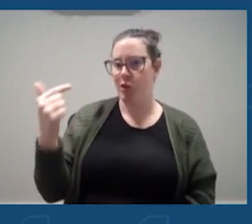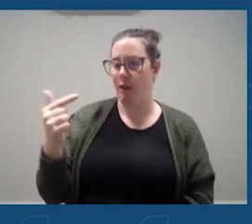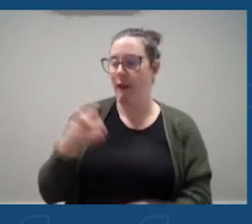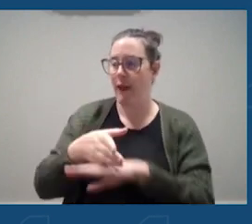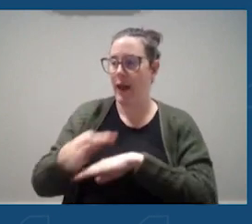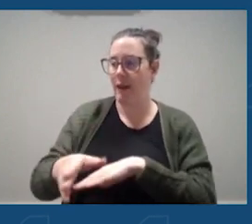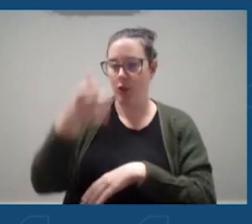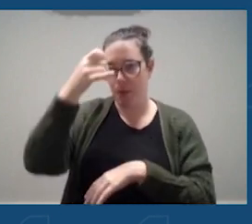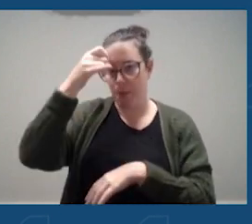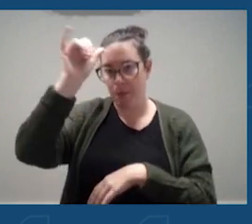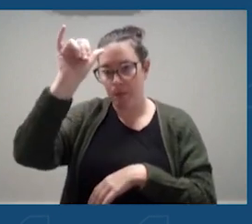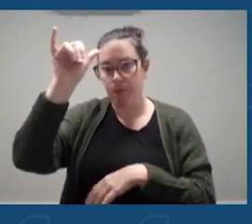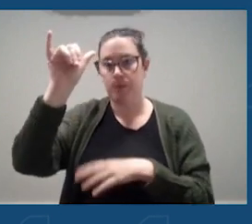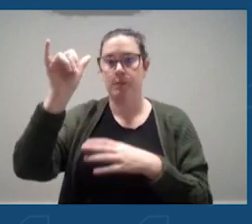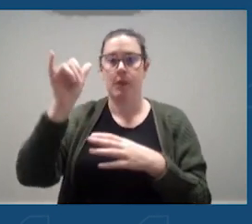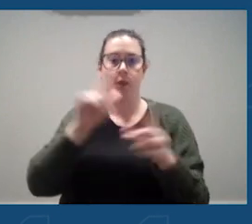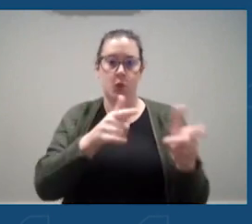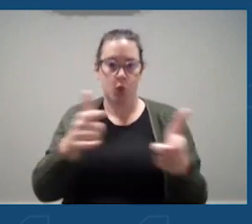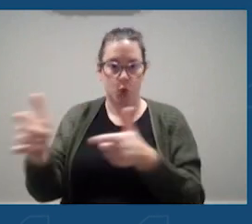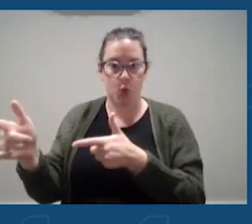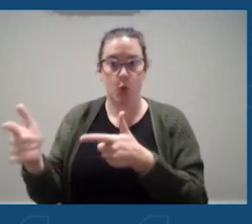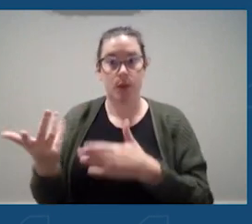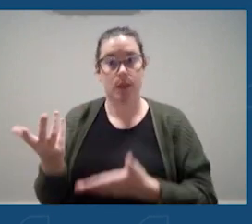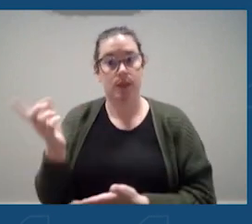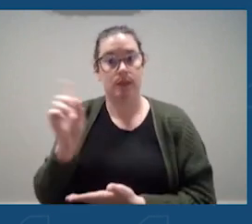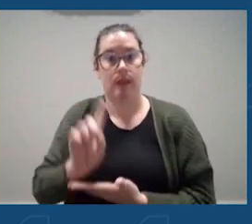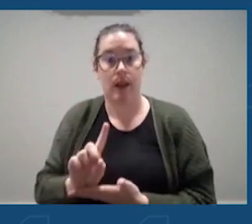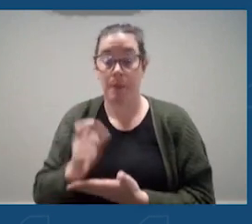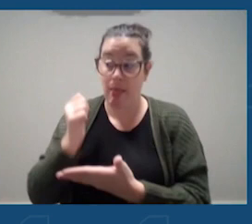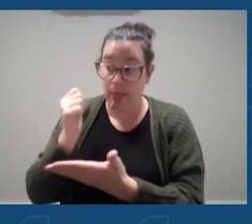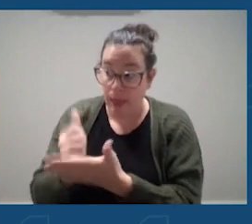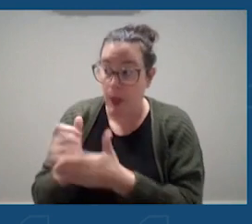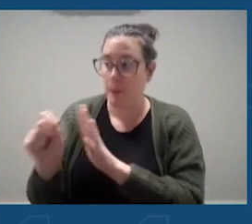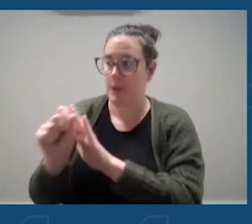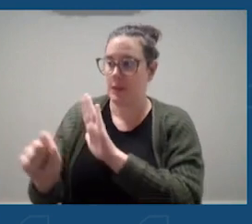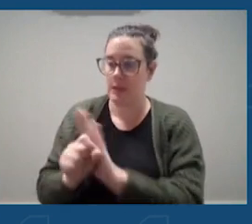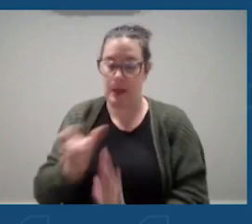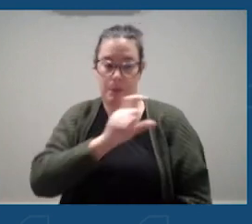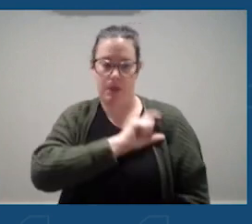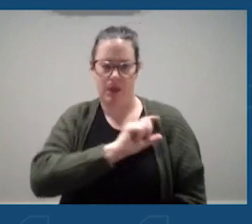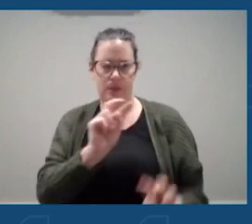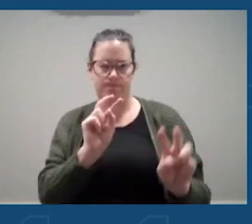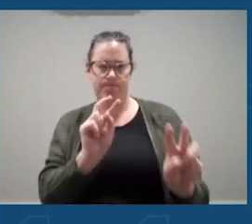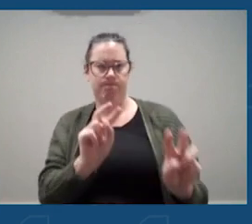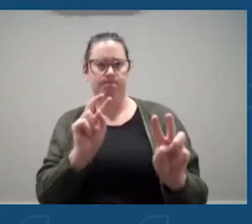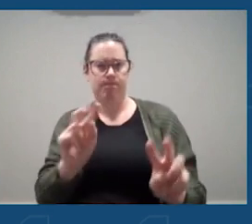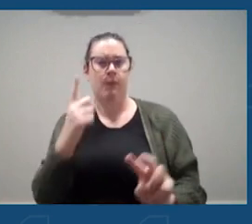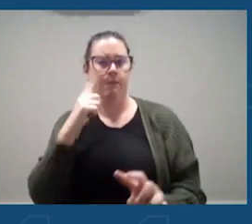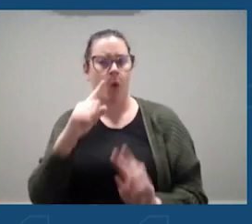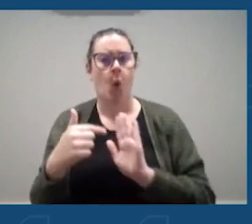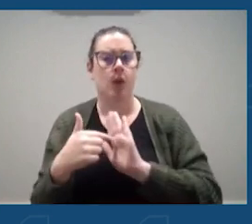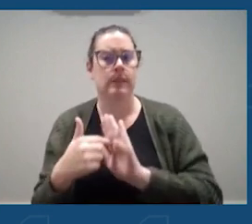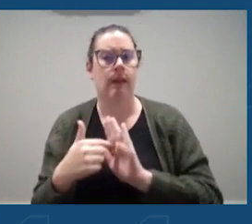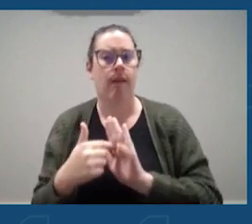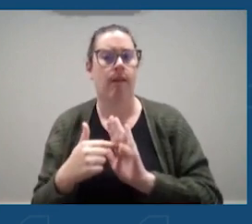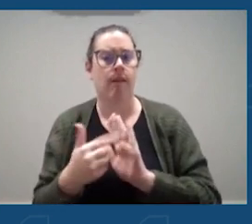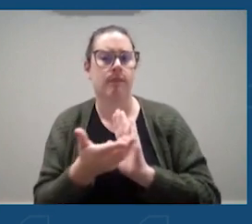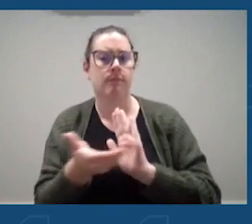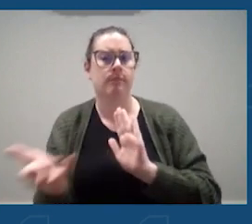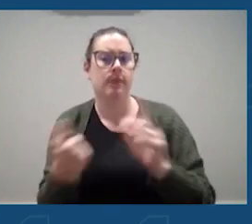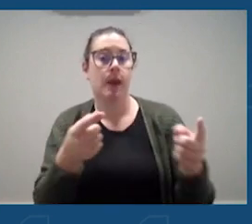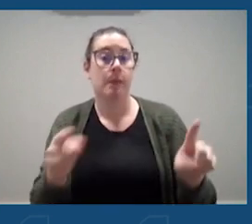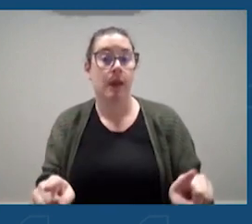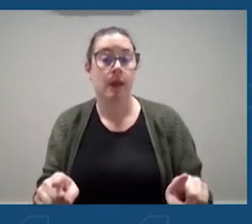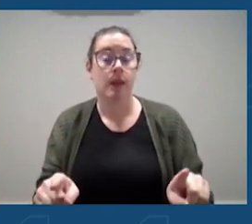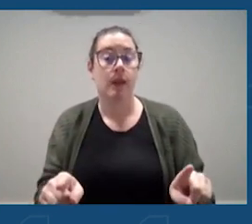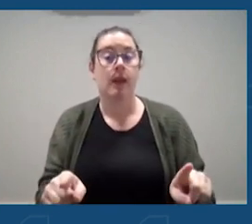to stand up an outfit that would be helping the state police watch for the signs that are out there. Because they're doing it, not in plain